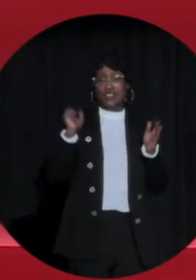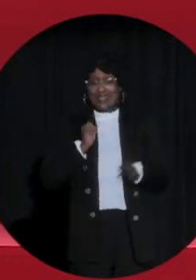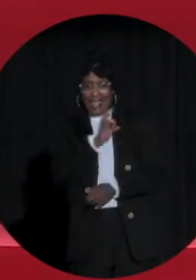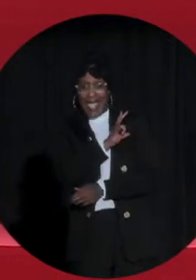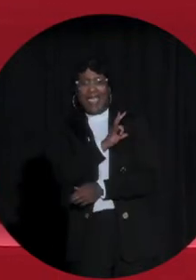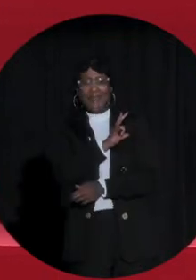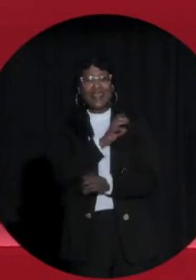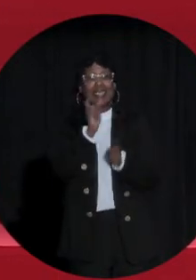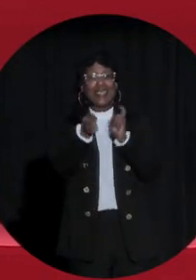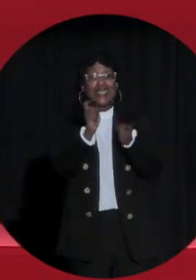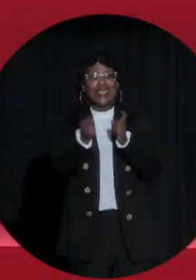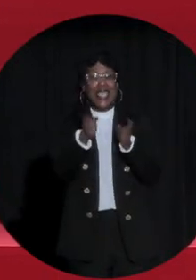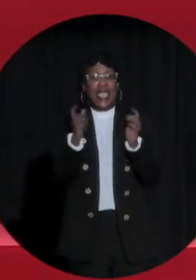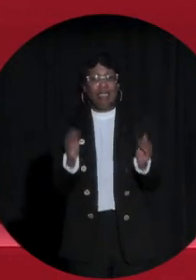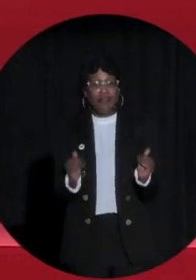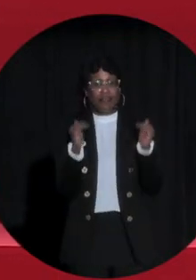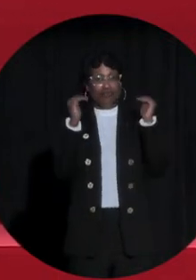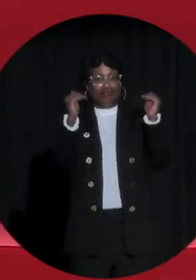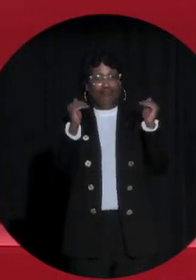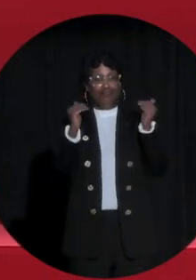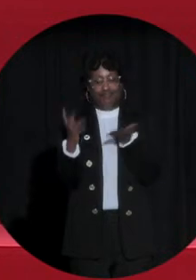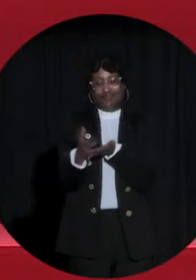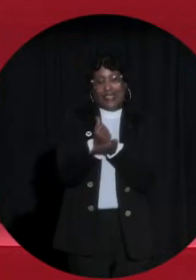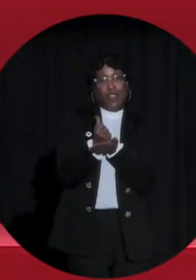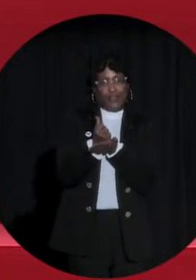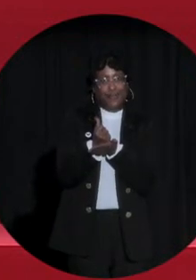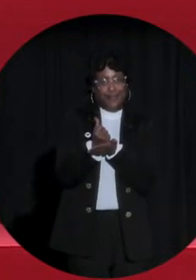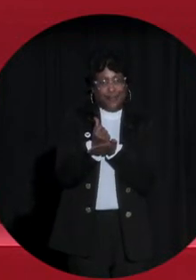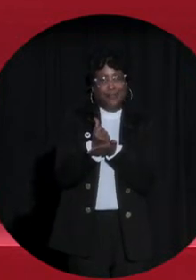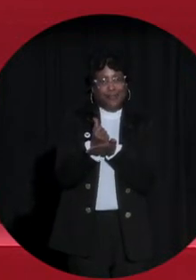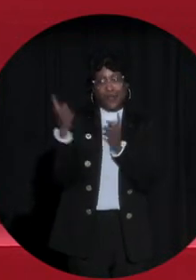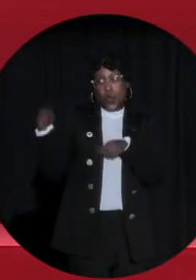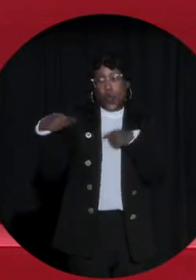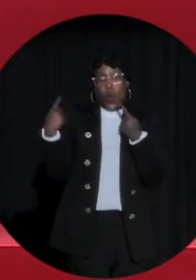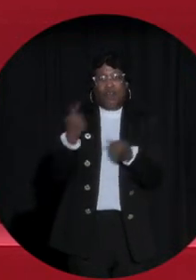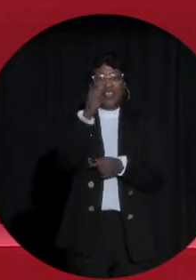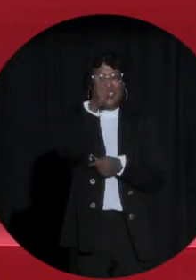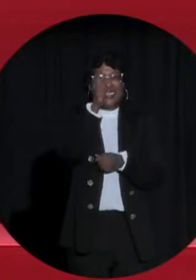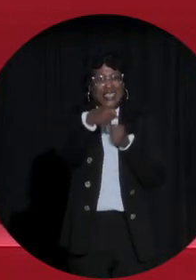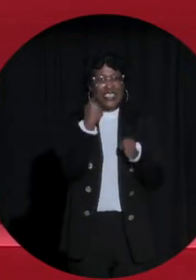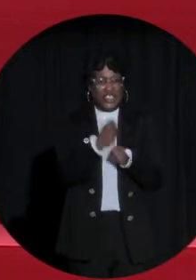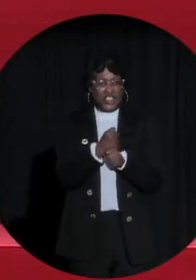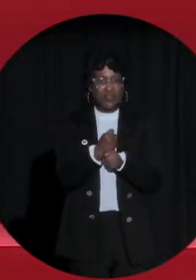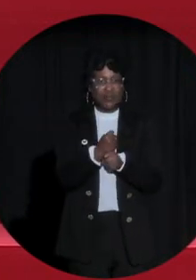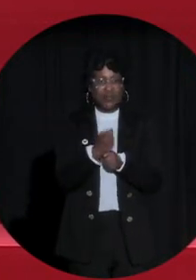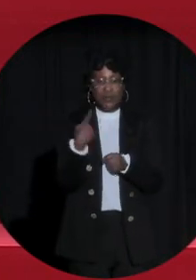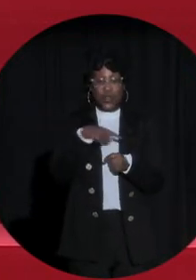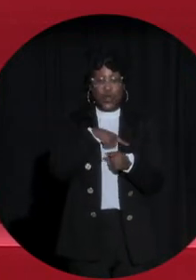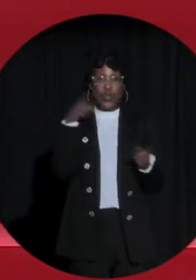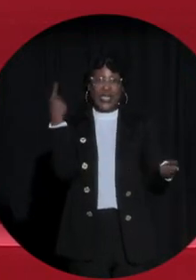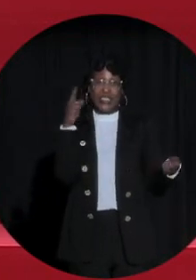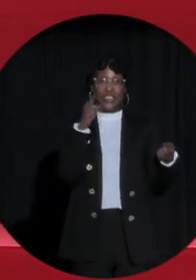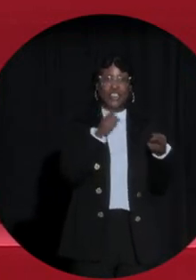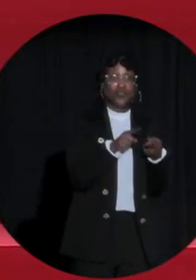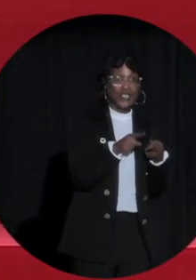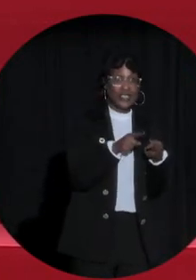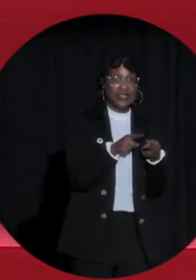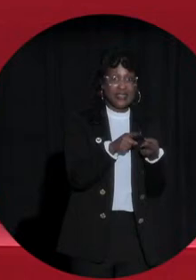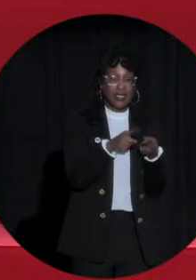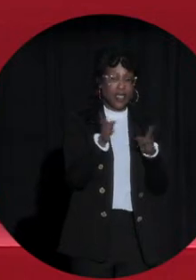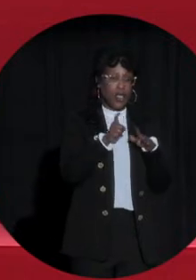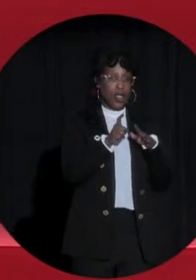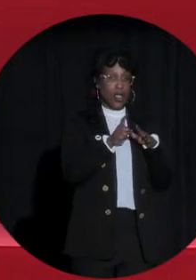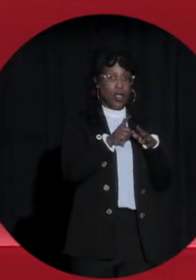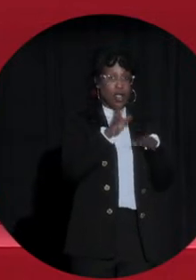We labored together and modernized our government. We came into office and decreased the average 311 call response